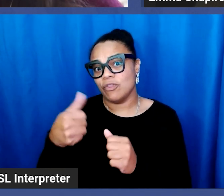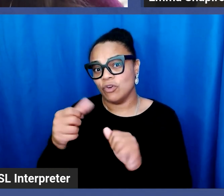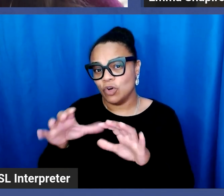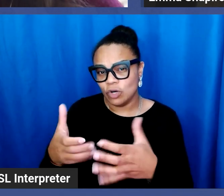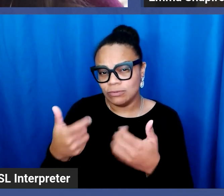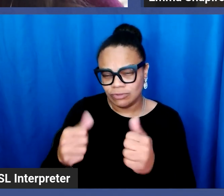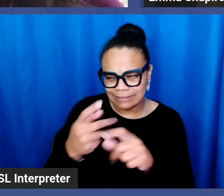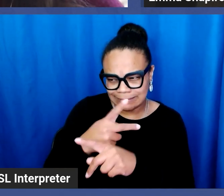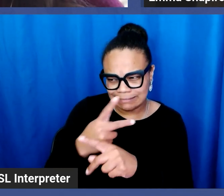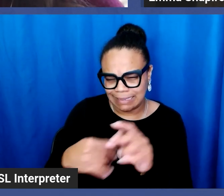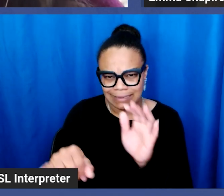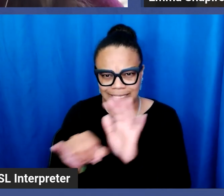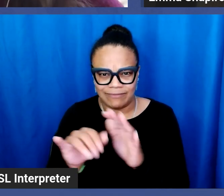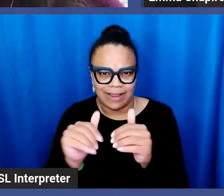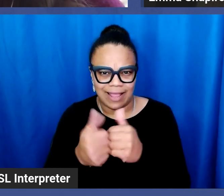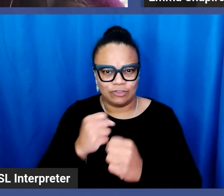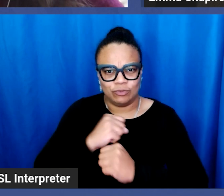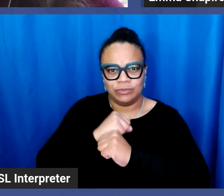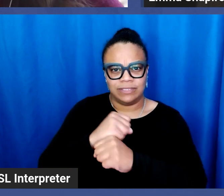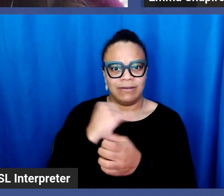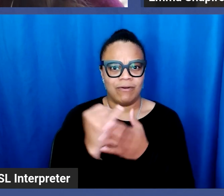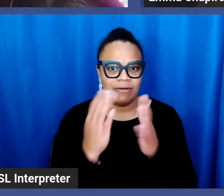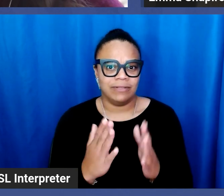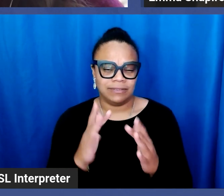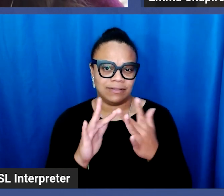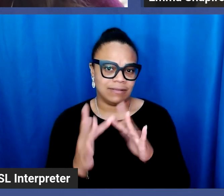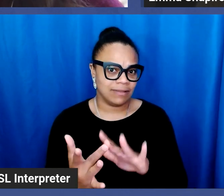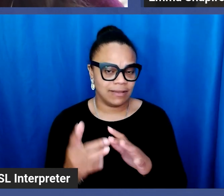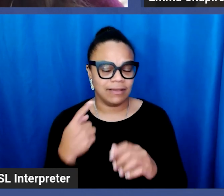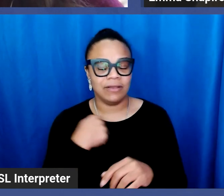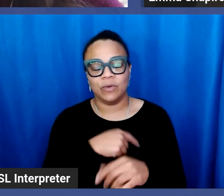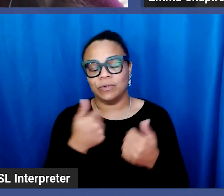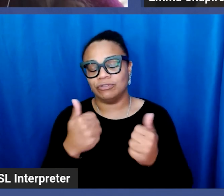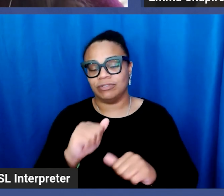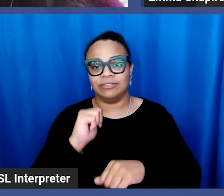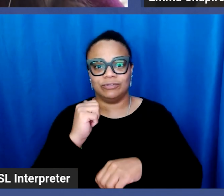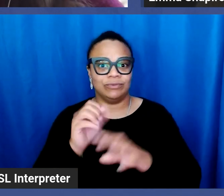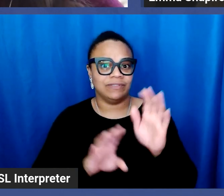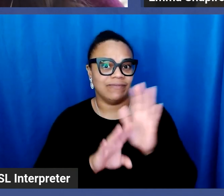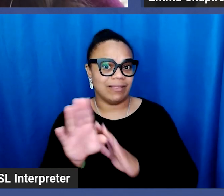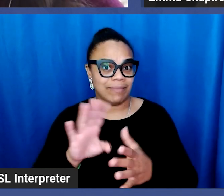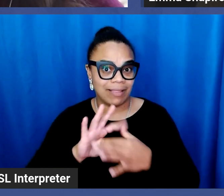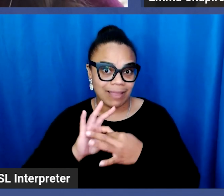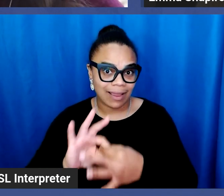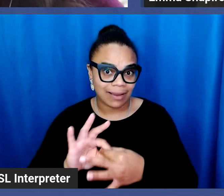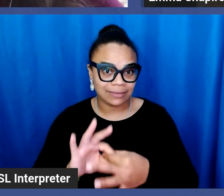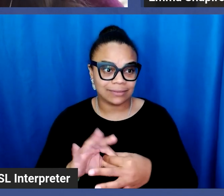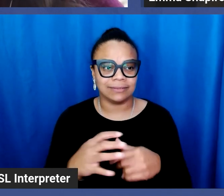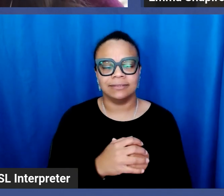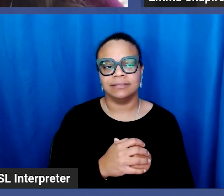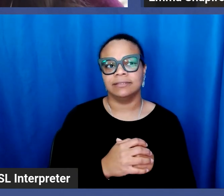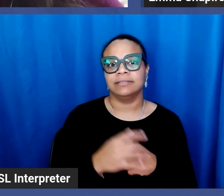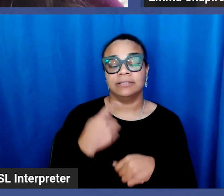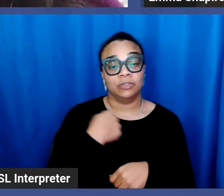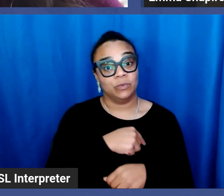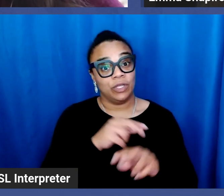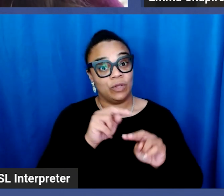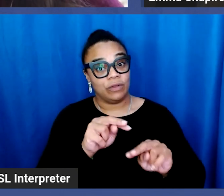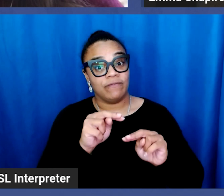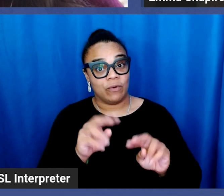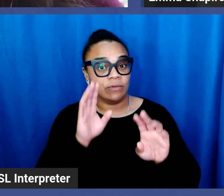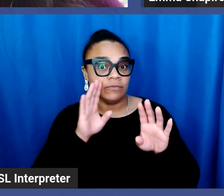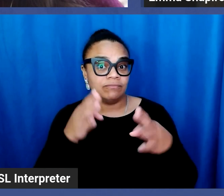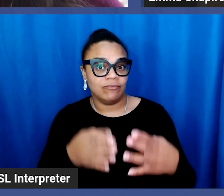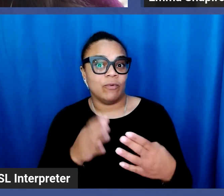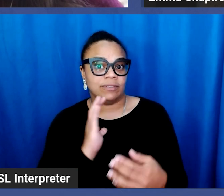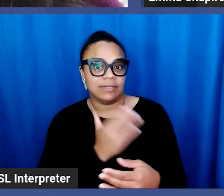better protect artists online, trying to forge alliances. And we are looking forward to focusing